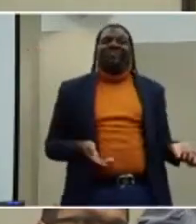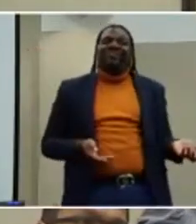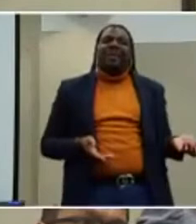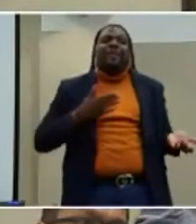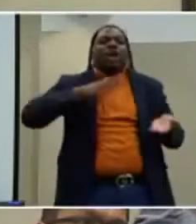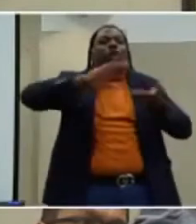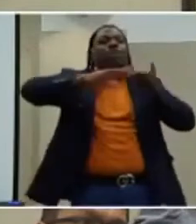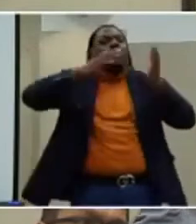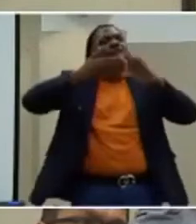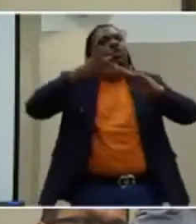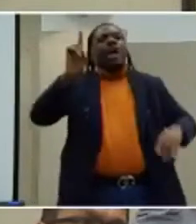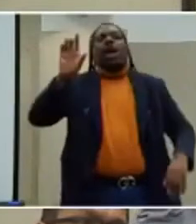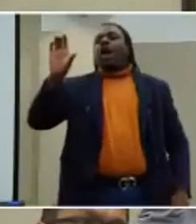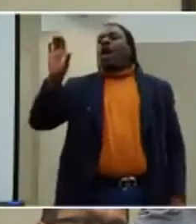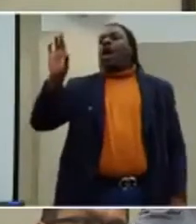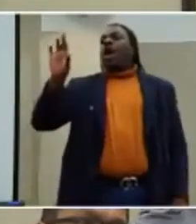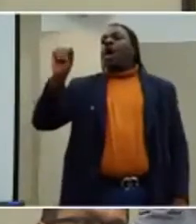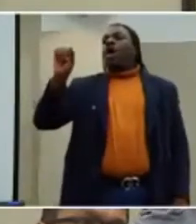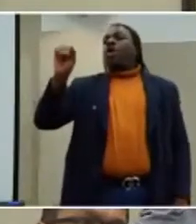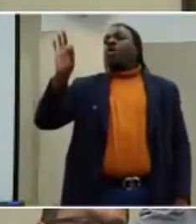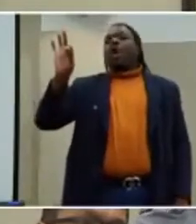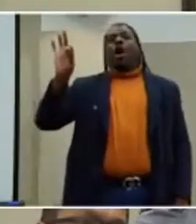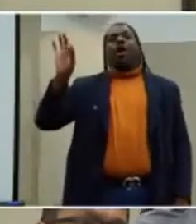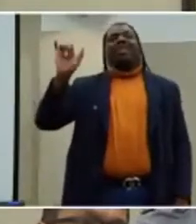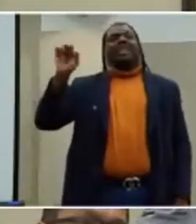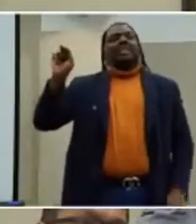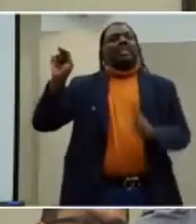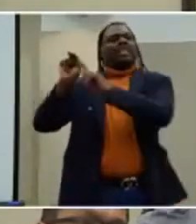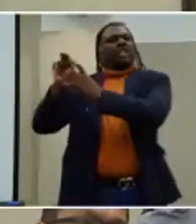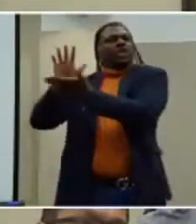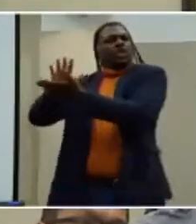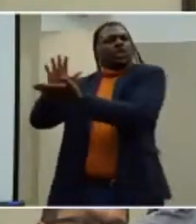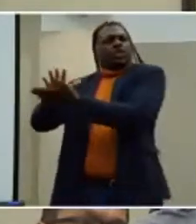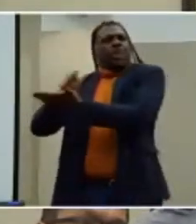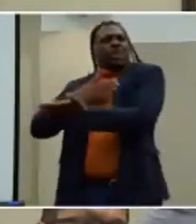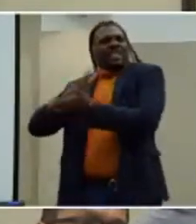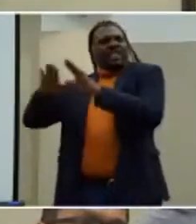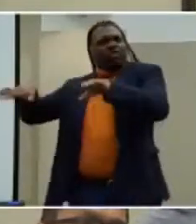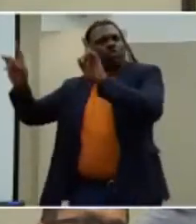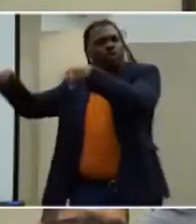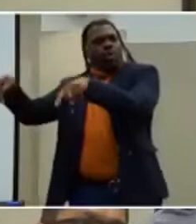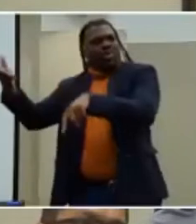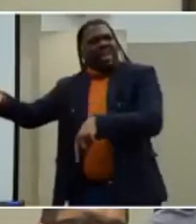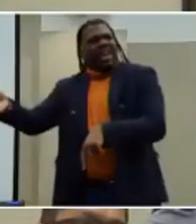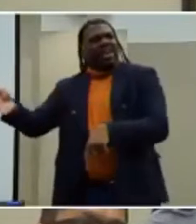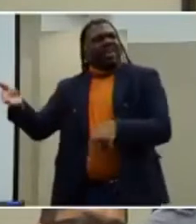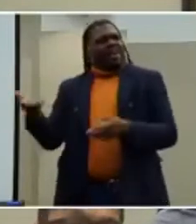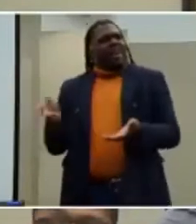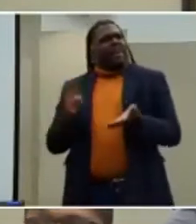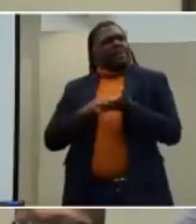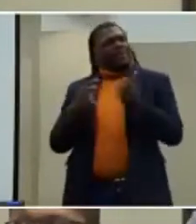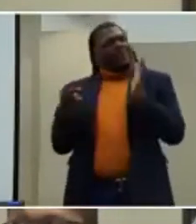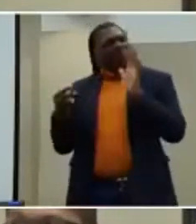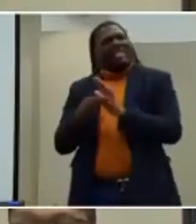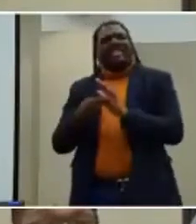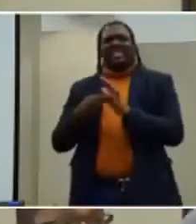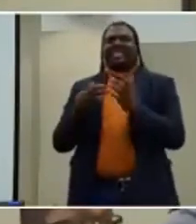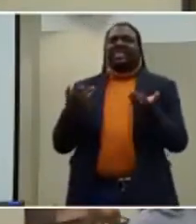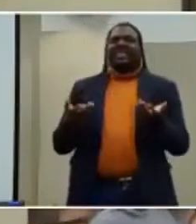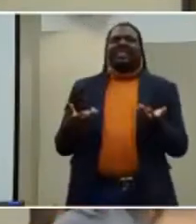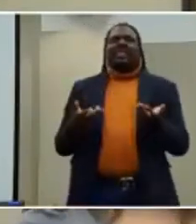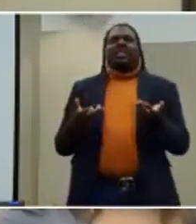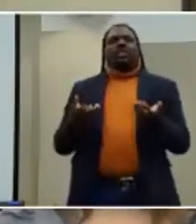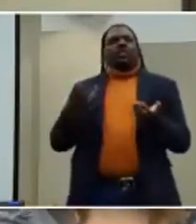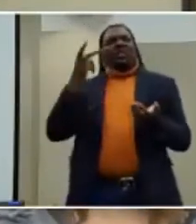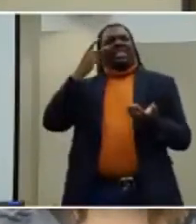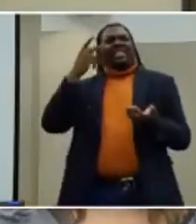in Crofton, the schools, when my children went to school, the schools are right outside.